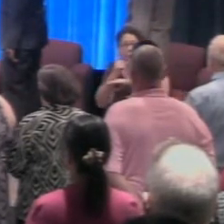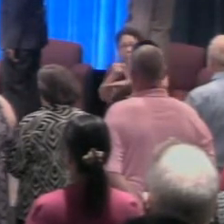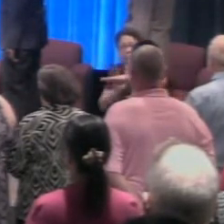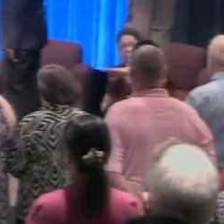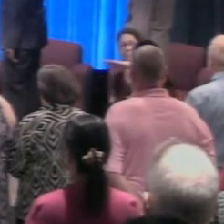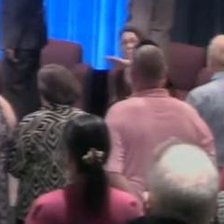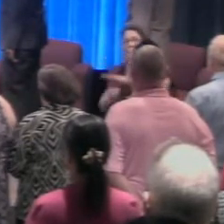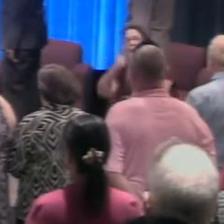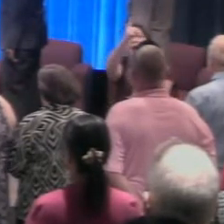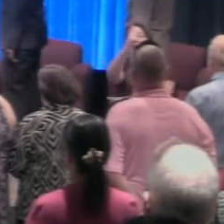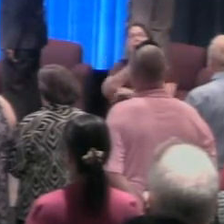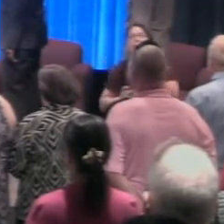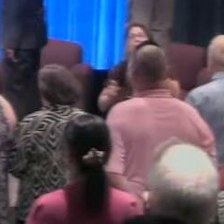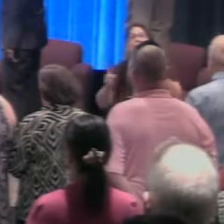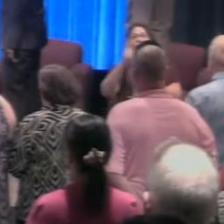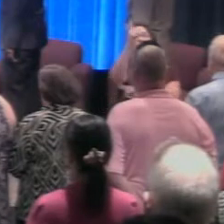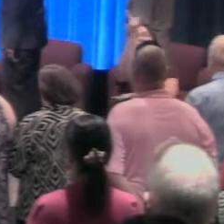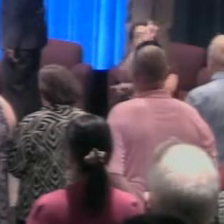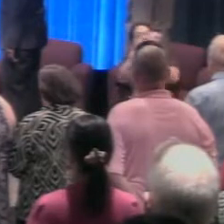rockets